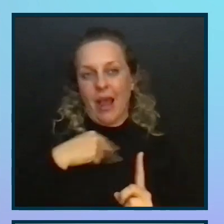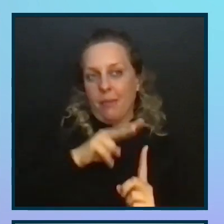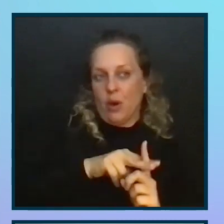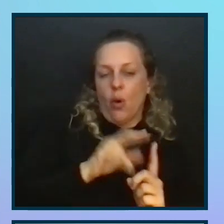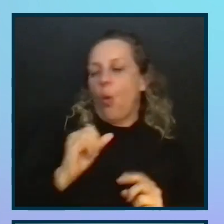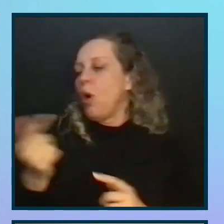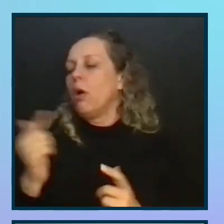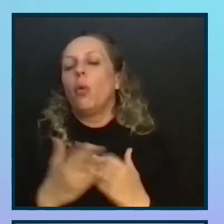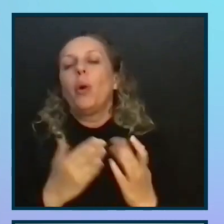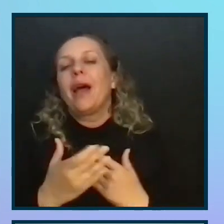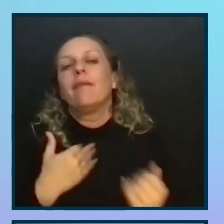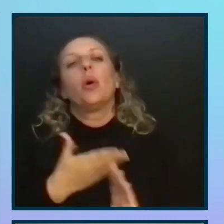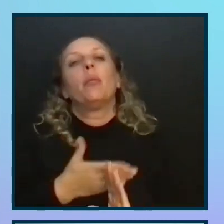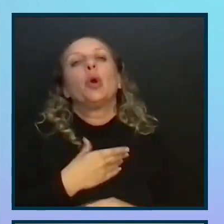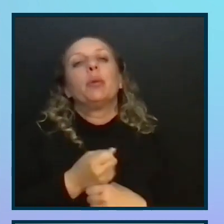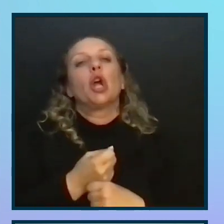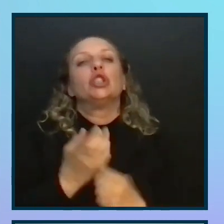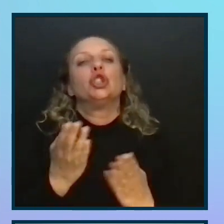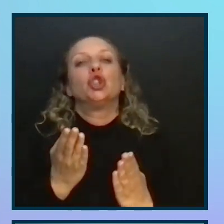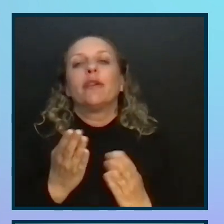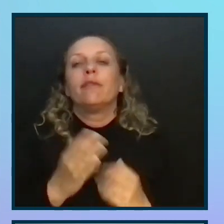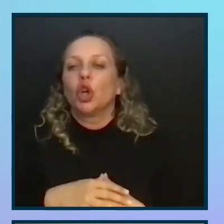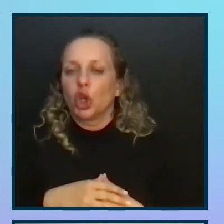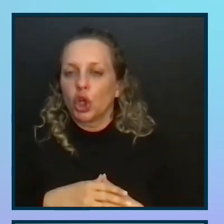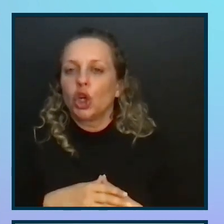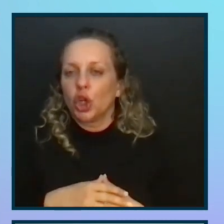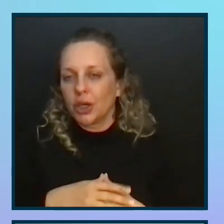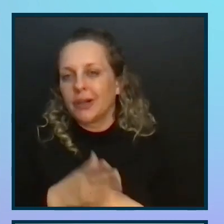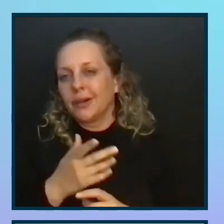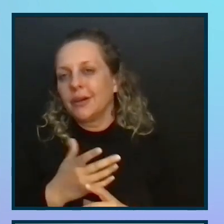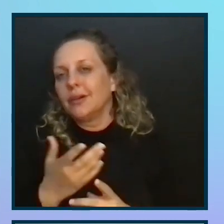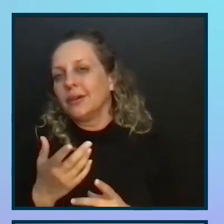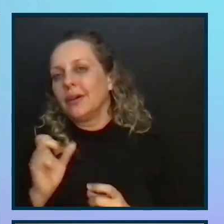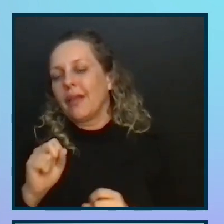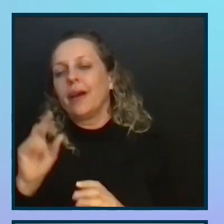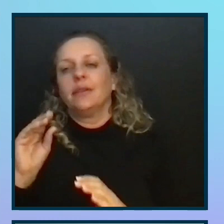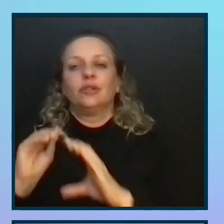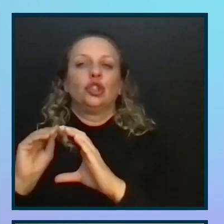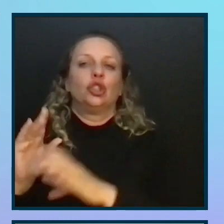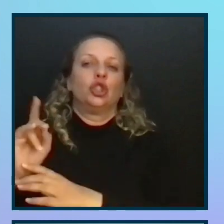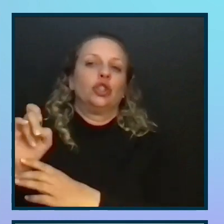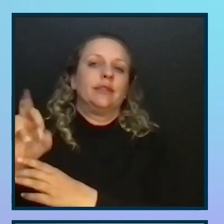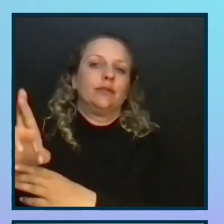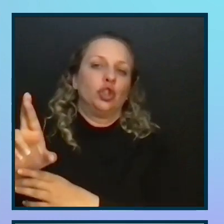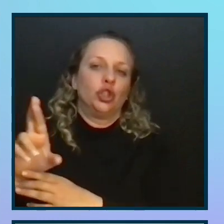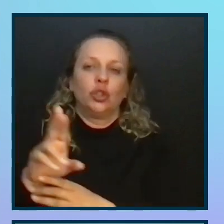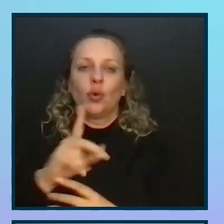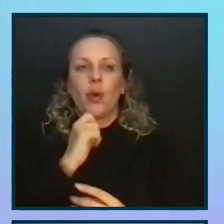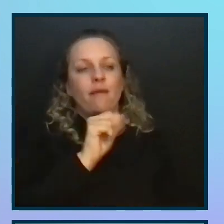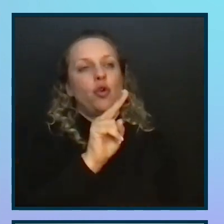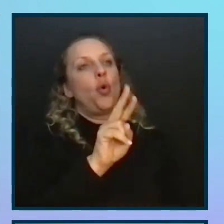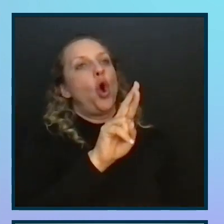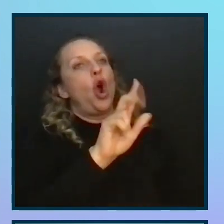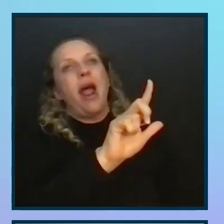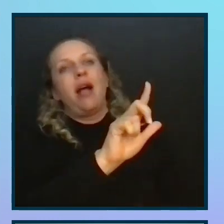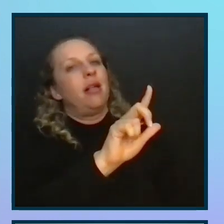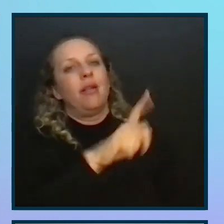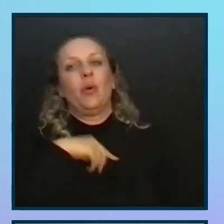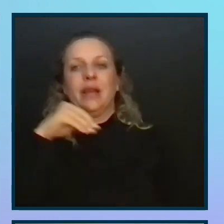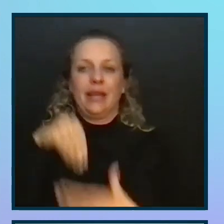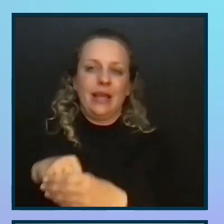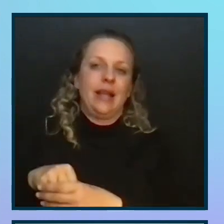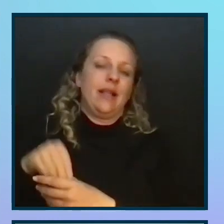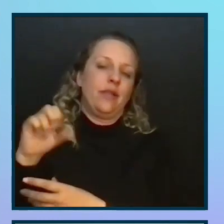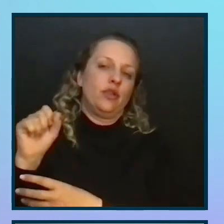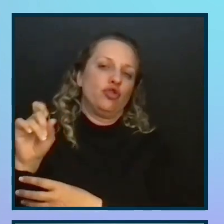over a pre-production server, usually a local build, especially in the case of the extension. There's not really some URL that Aaron could go to check out himself. I could